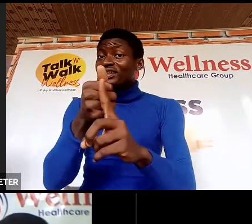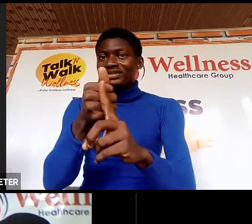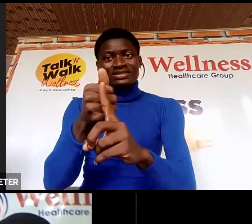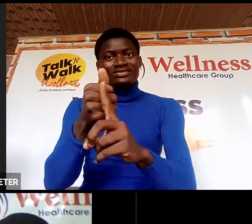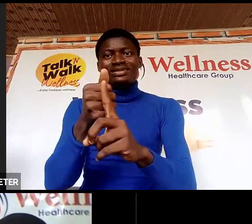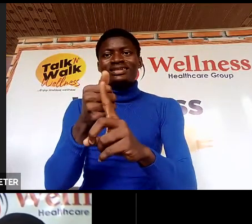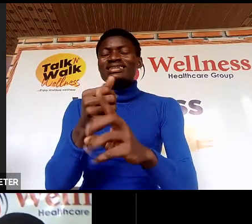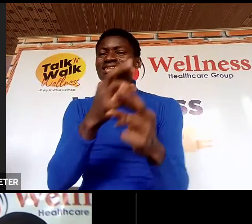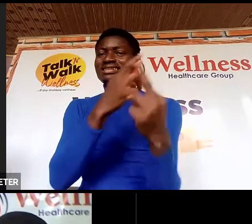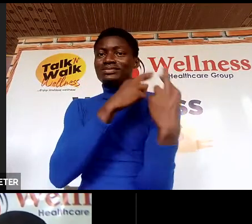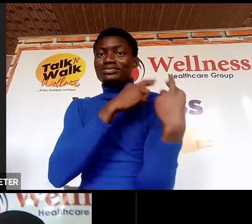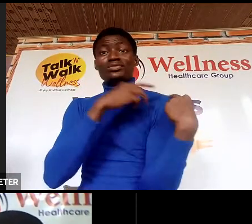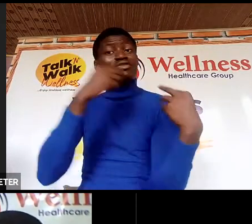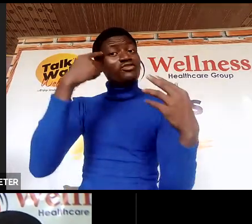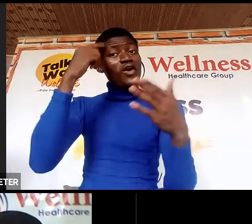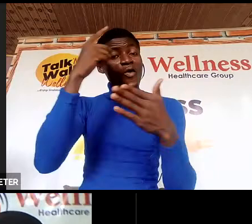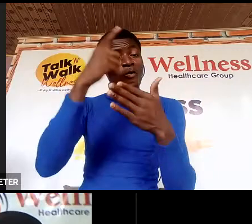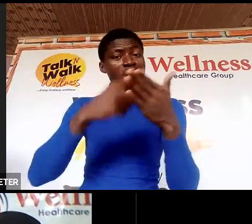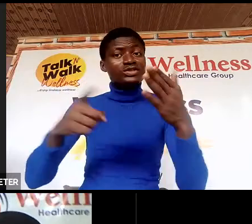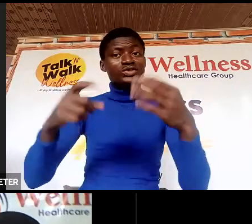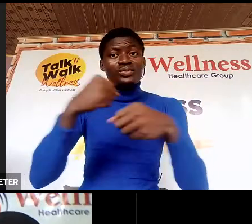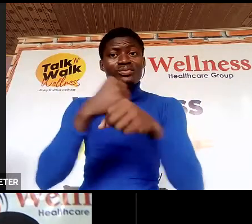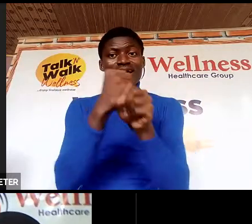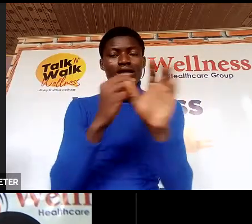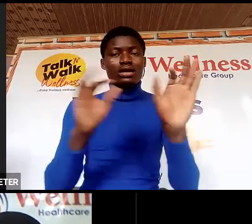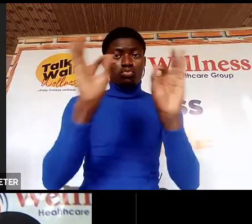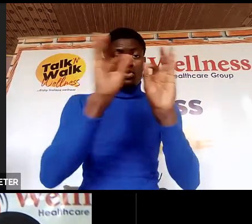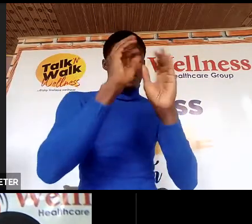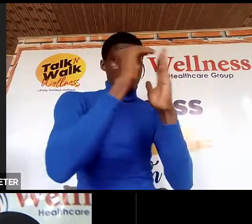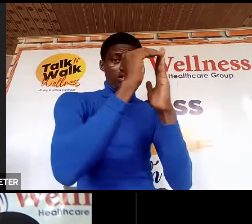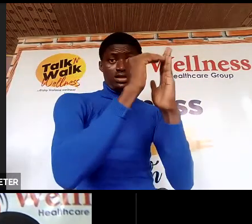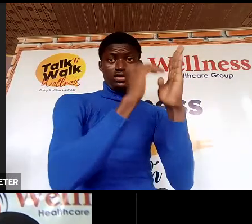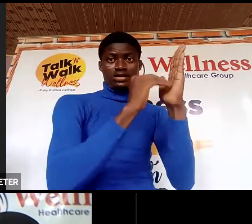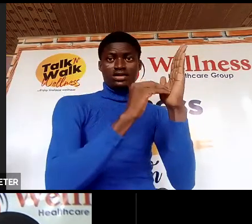to do. I hope that's clear.